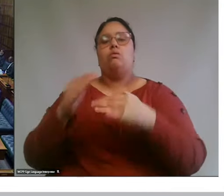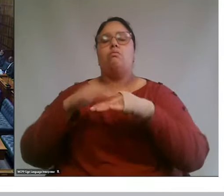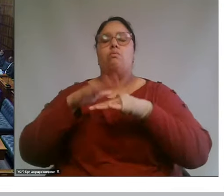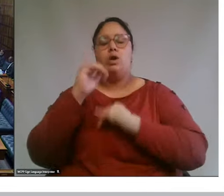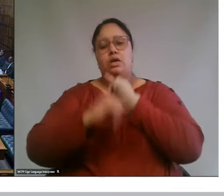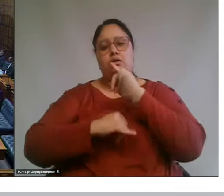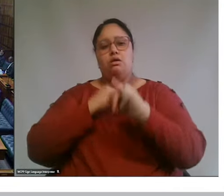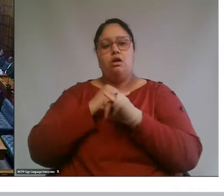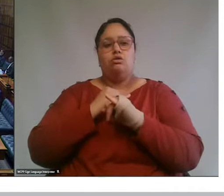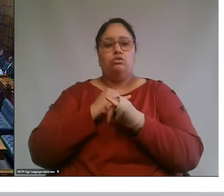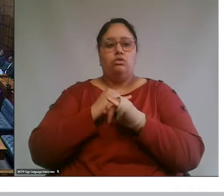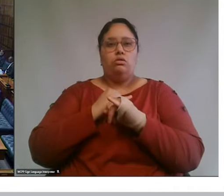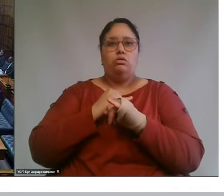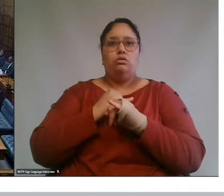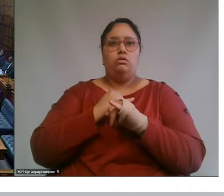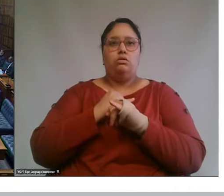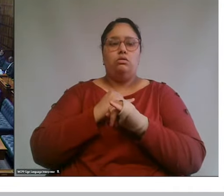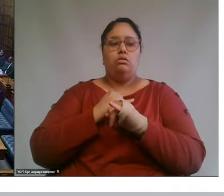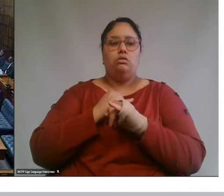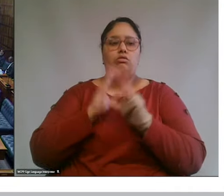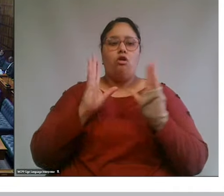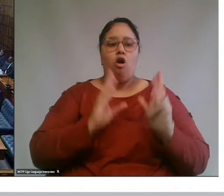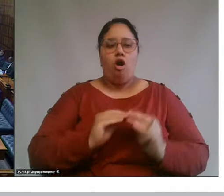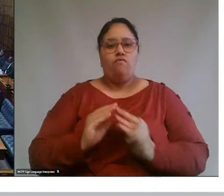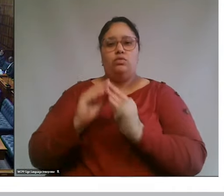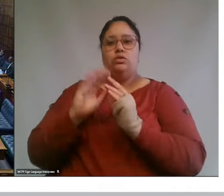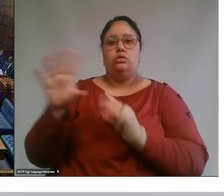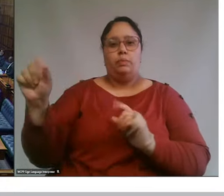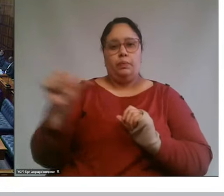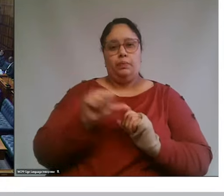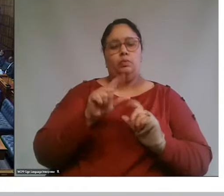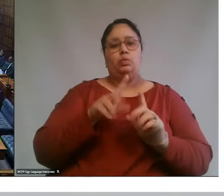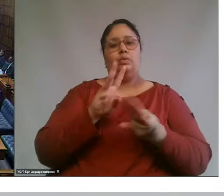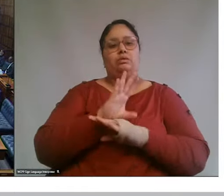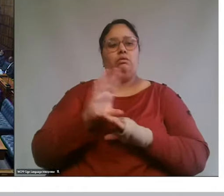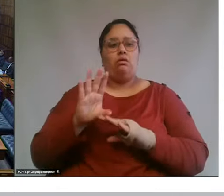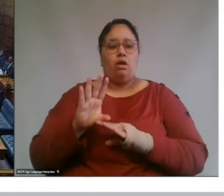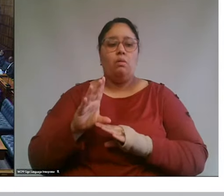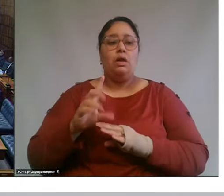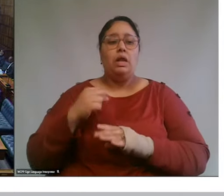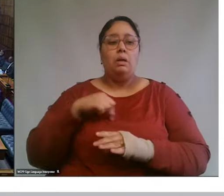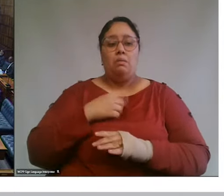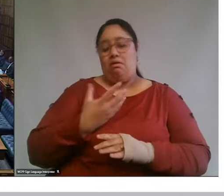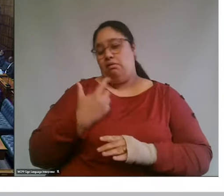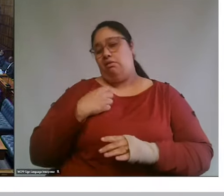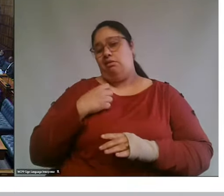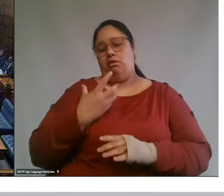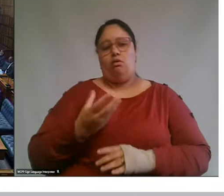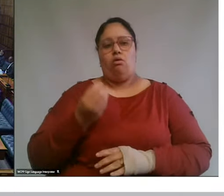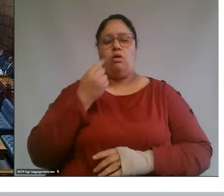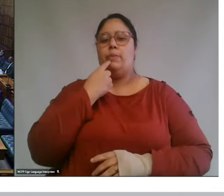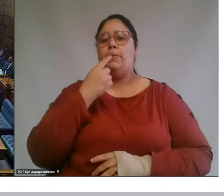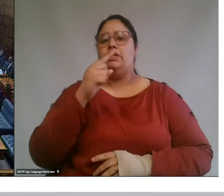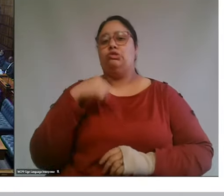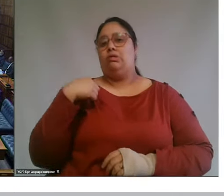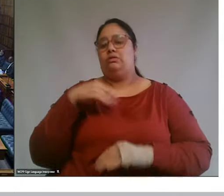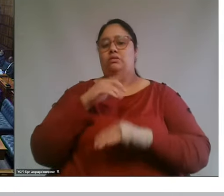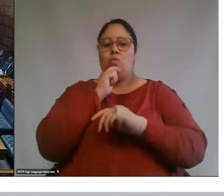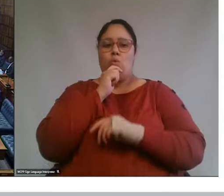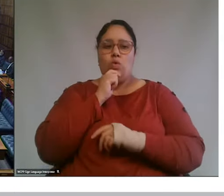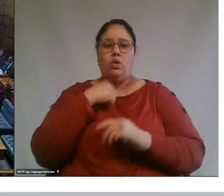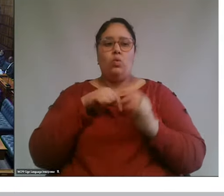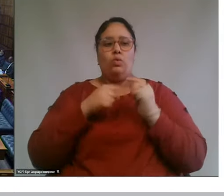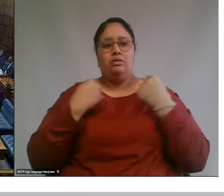International um conferences uh to the Western Cape and I just got a message this morning that we have